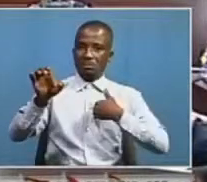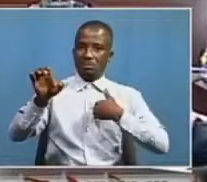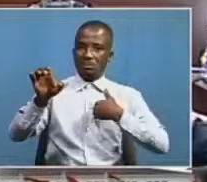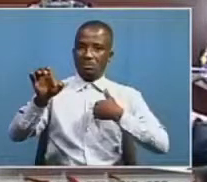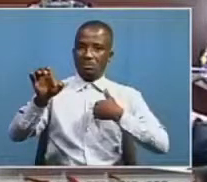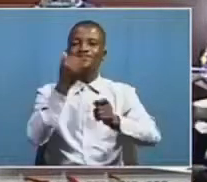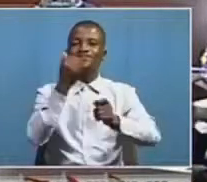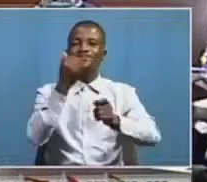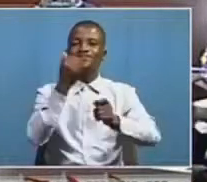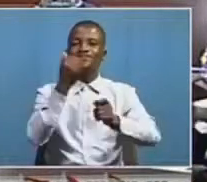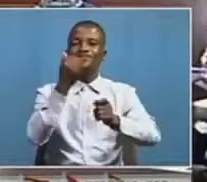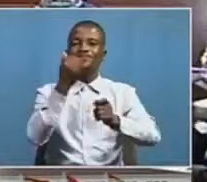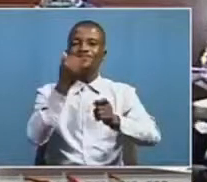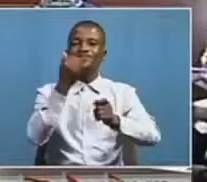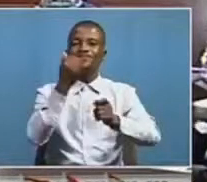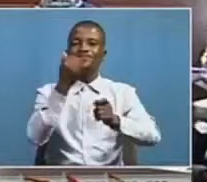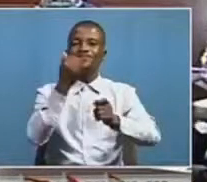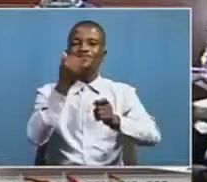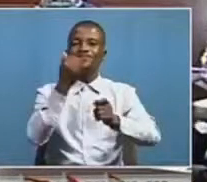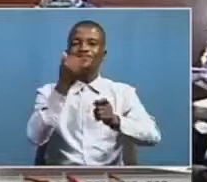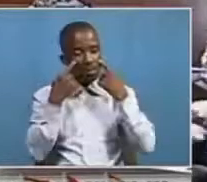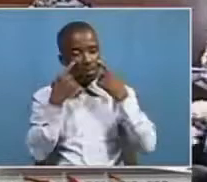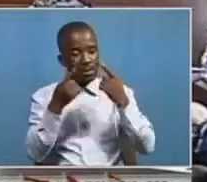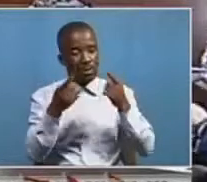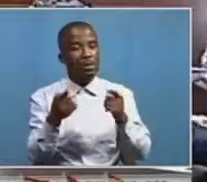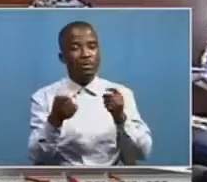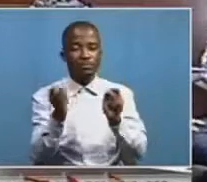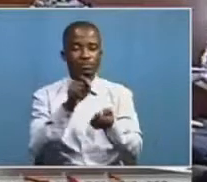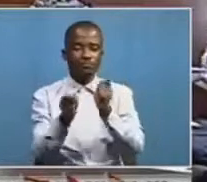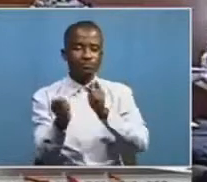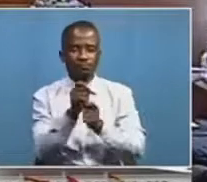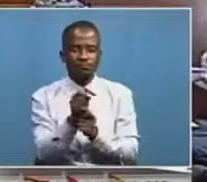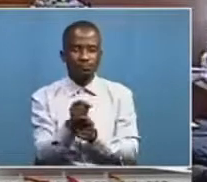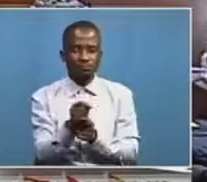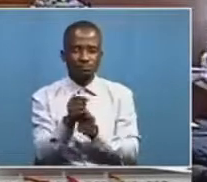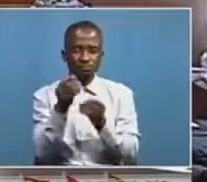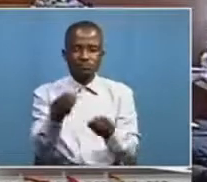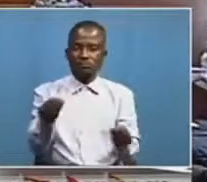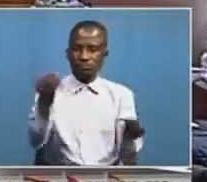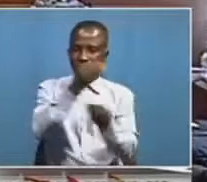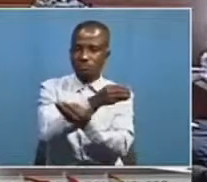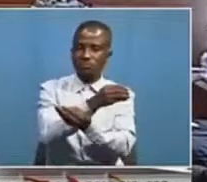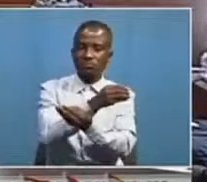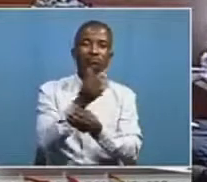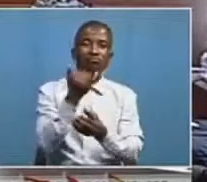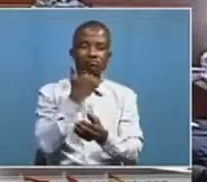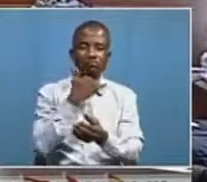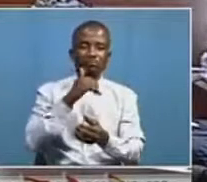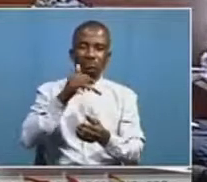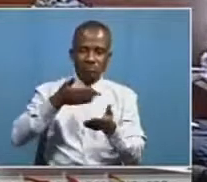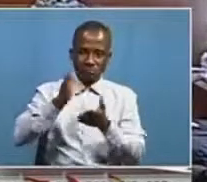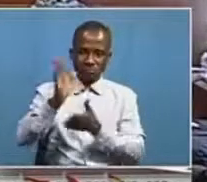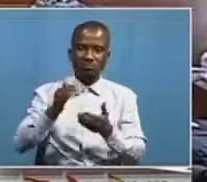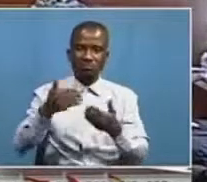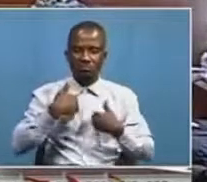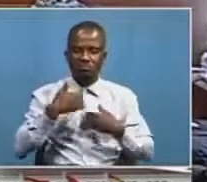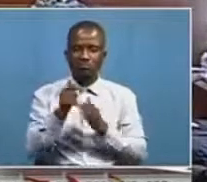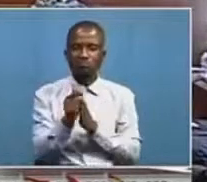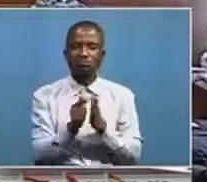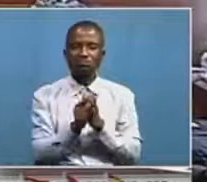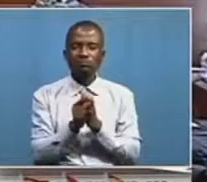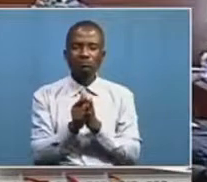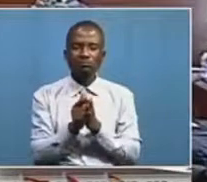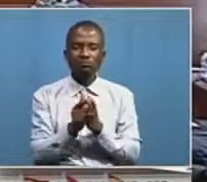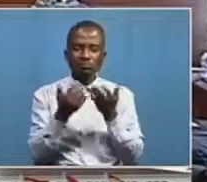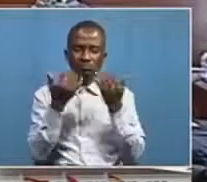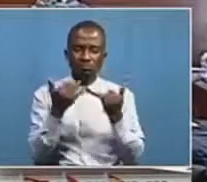she made when she erroneously referred to total votes instead of the total valid votes cast in the declaration.